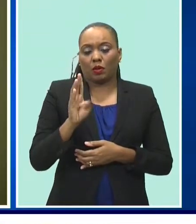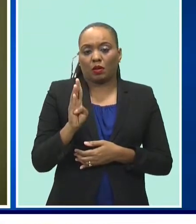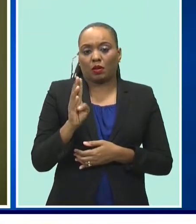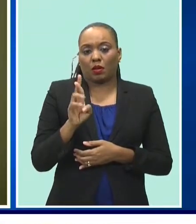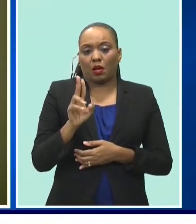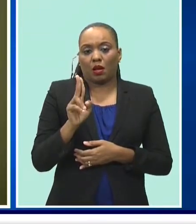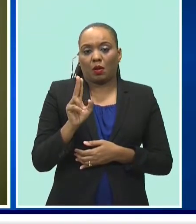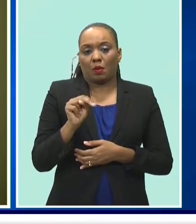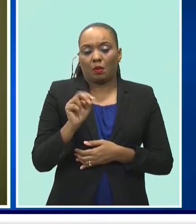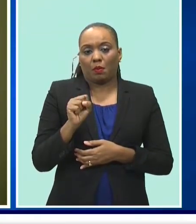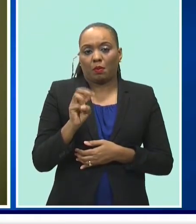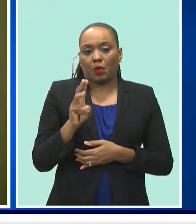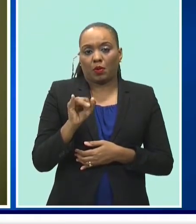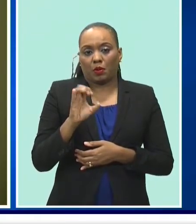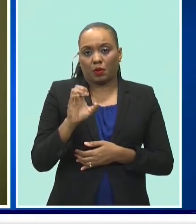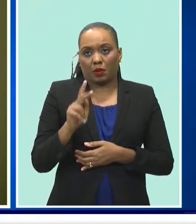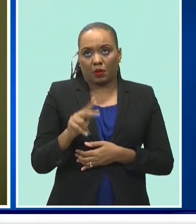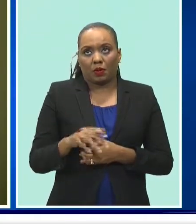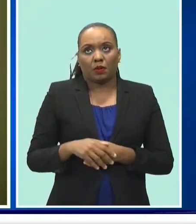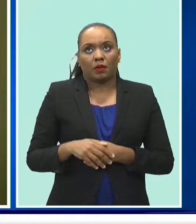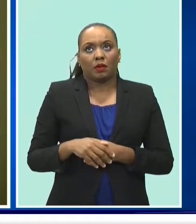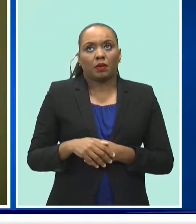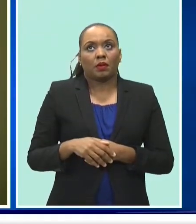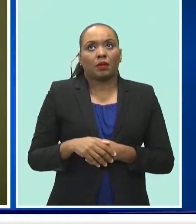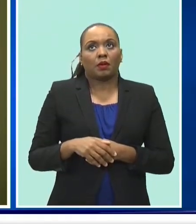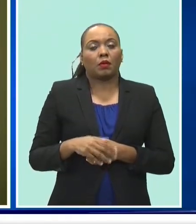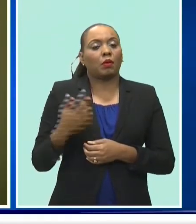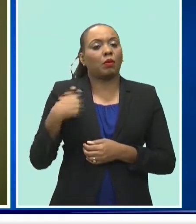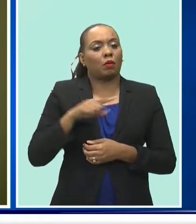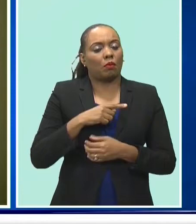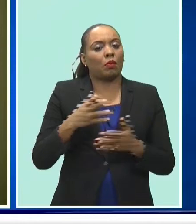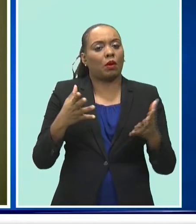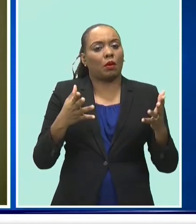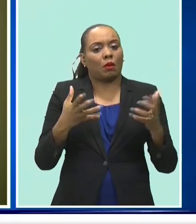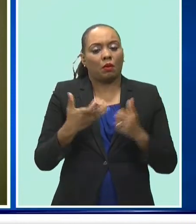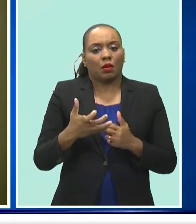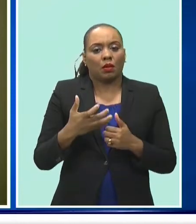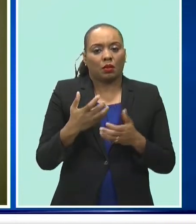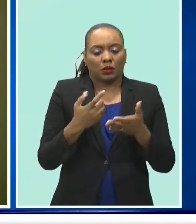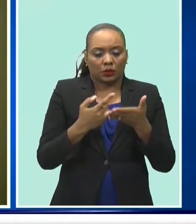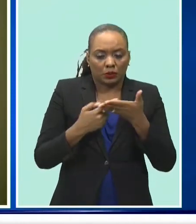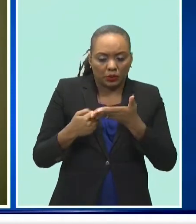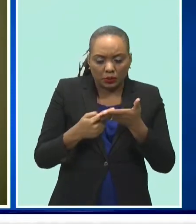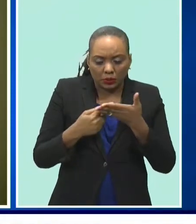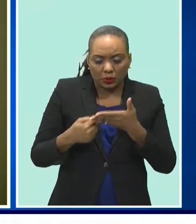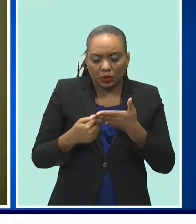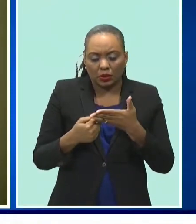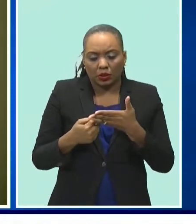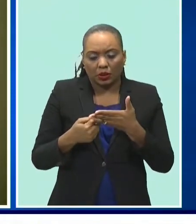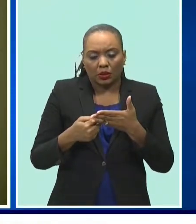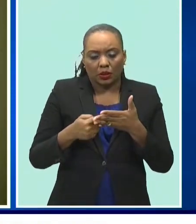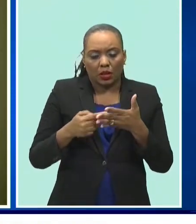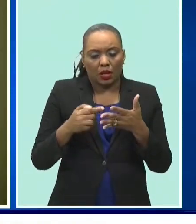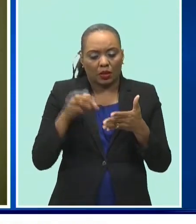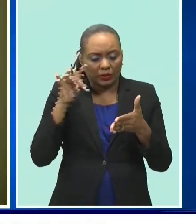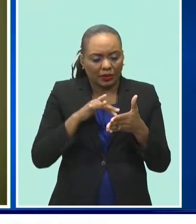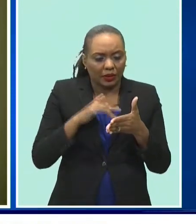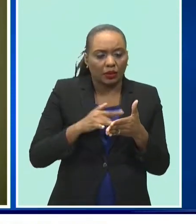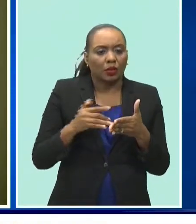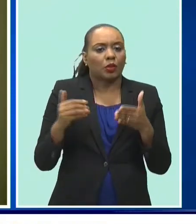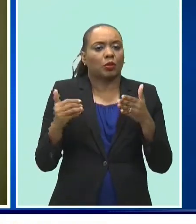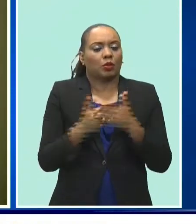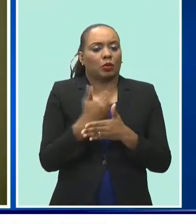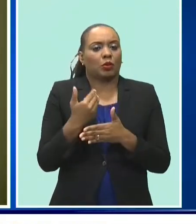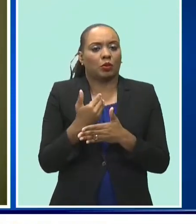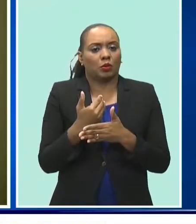point anyway, but everything that is good can be tweaked. We're looking at early childhood education curriculum. And we're looking to a new model, a